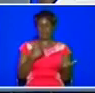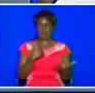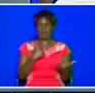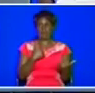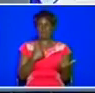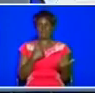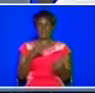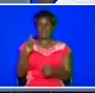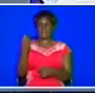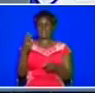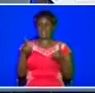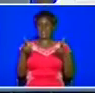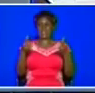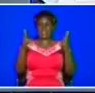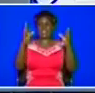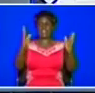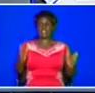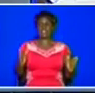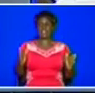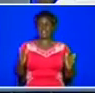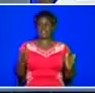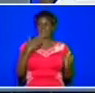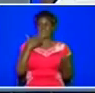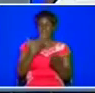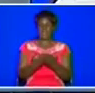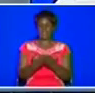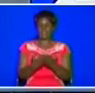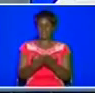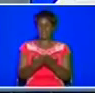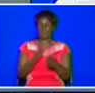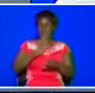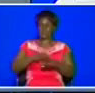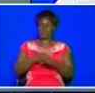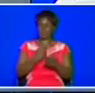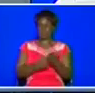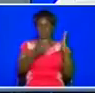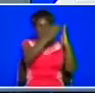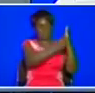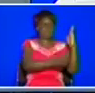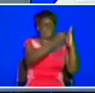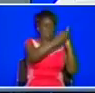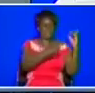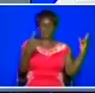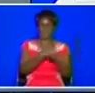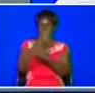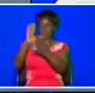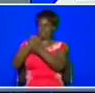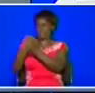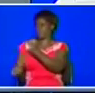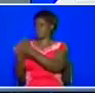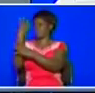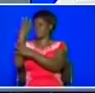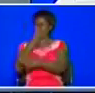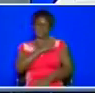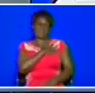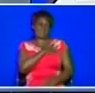who's the Kenya editor of Africa Check. It's good to see you. Thank you, Yvonne. Yeah, it's been a great week. Manifesto after manifesto. Jubilee launched theirs, then NASA,